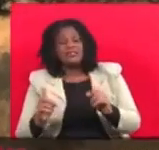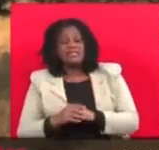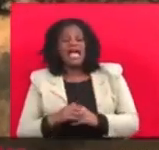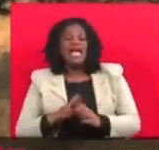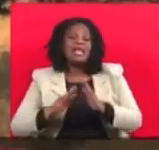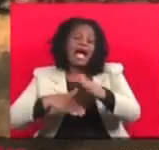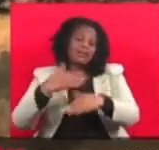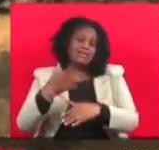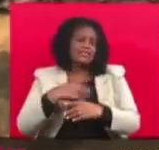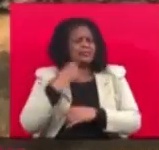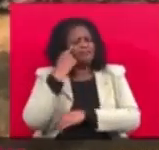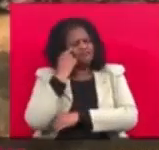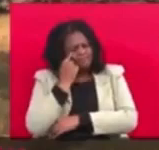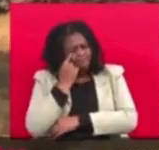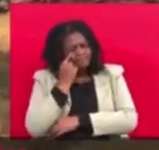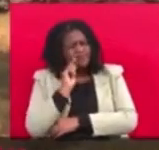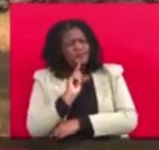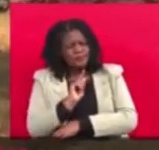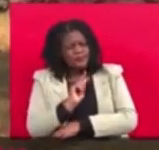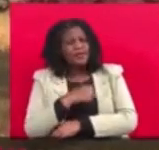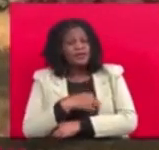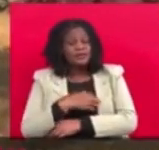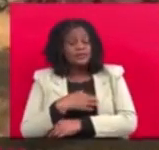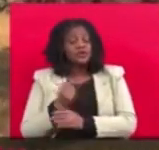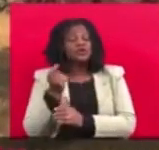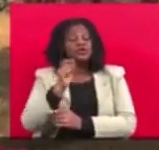And then I realized